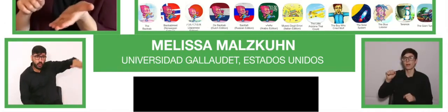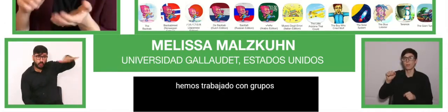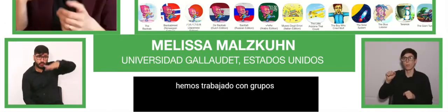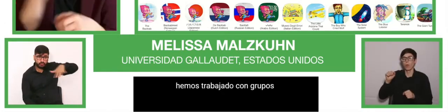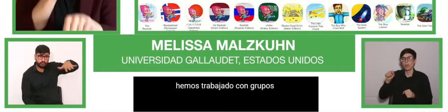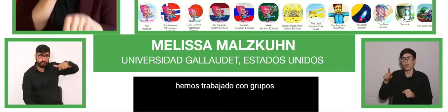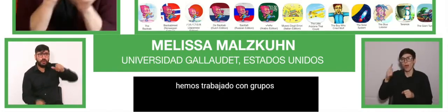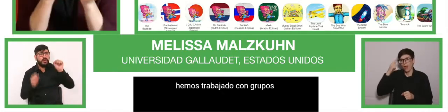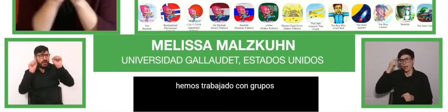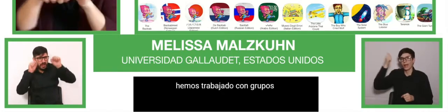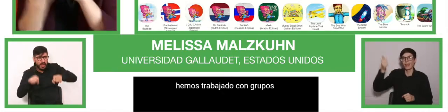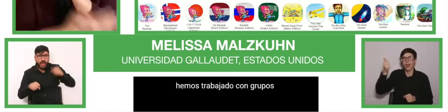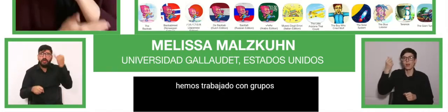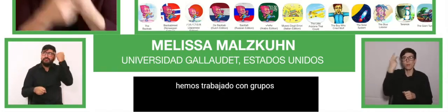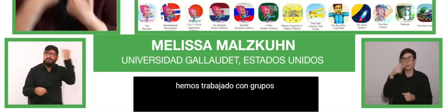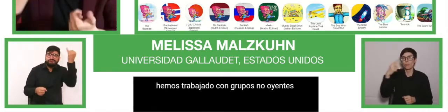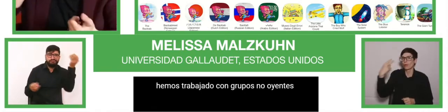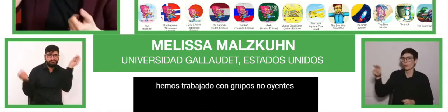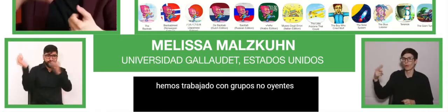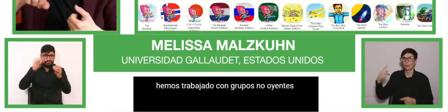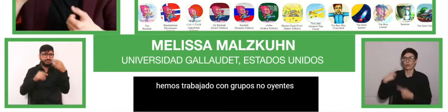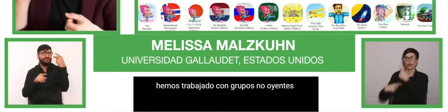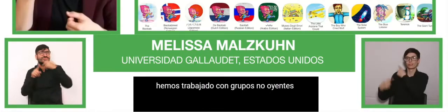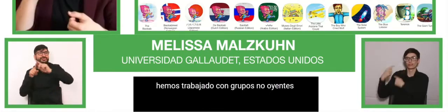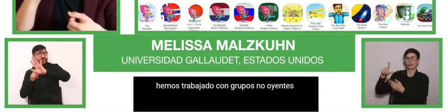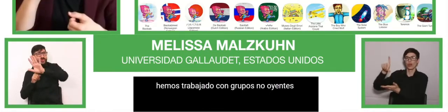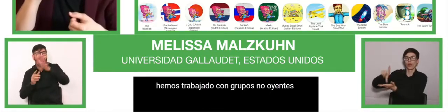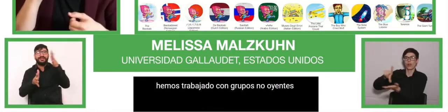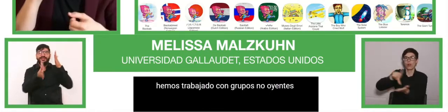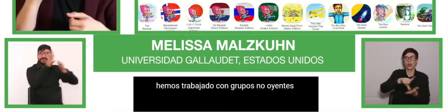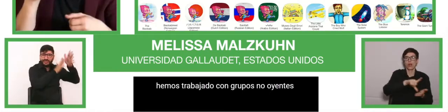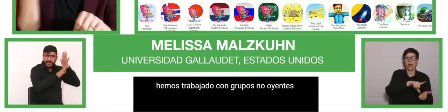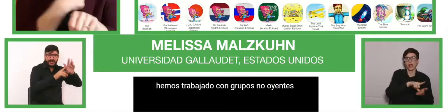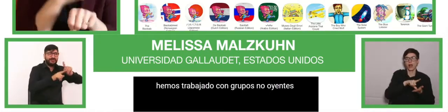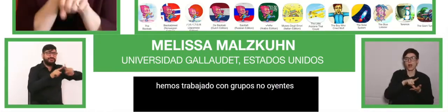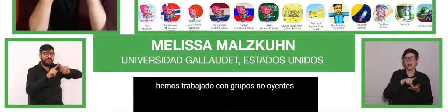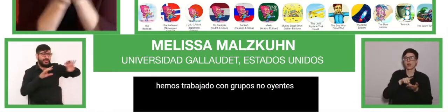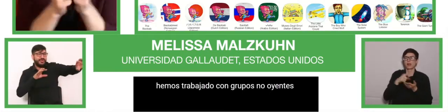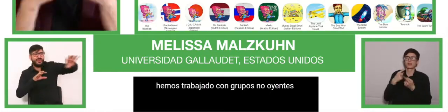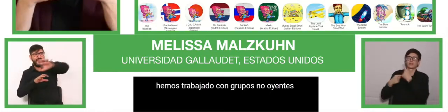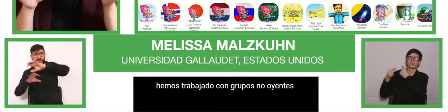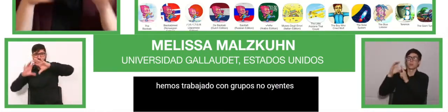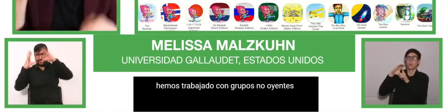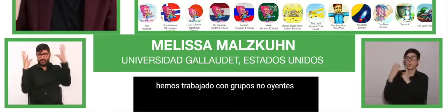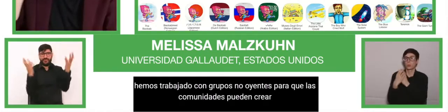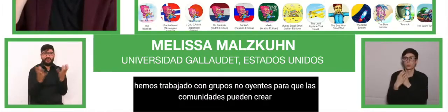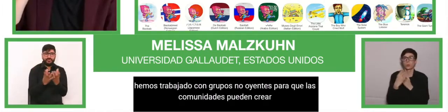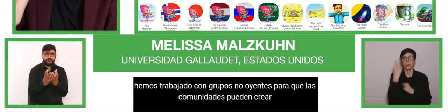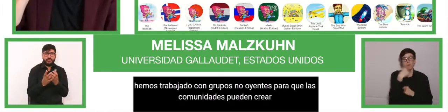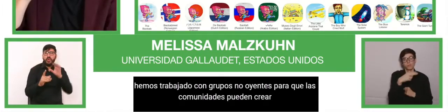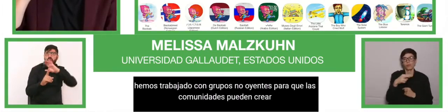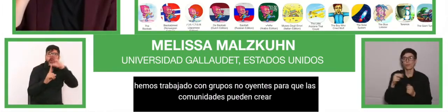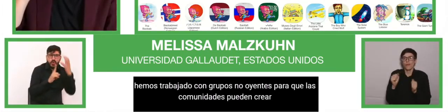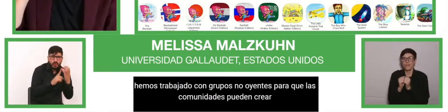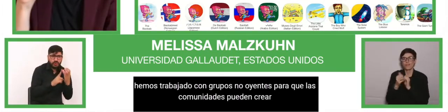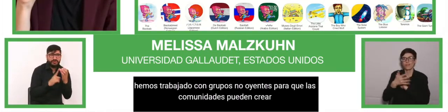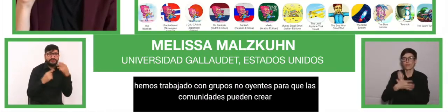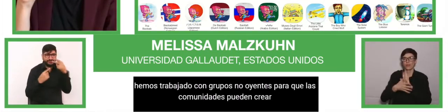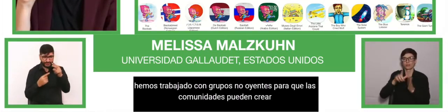in sign language. In Turkey, that was in Turkish sign language and written Turkish. We've done that as well in Thailand, working